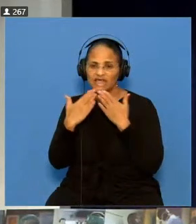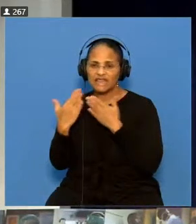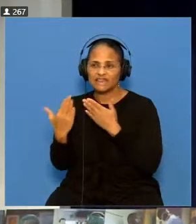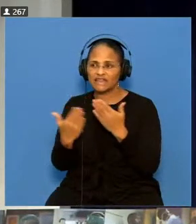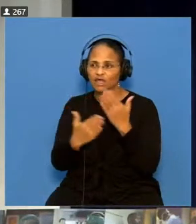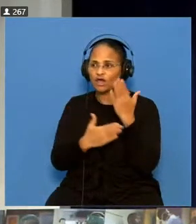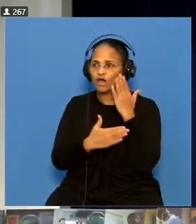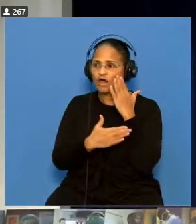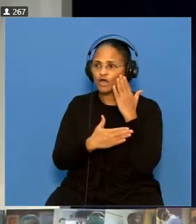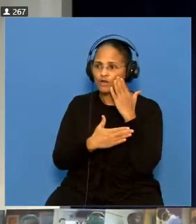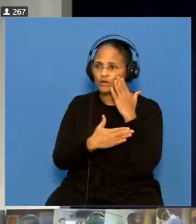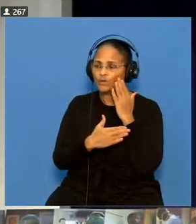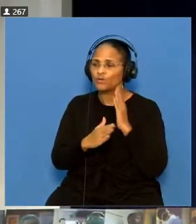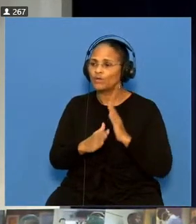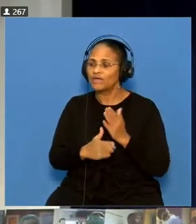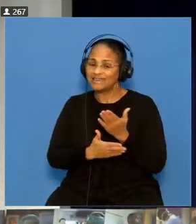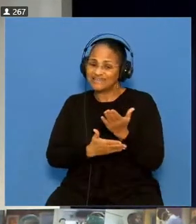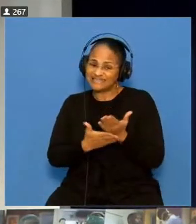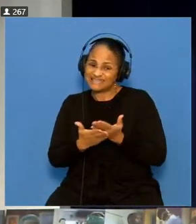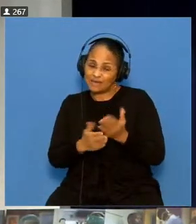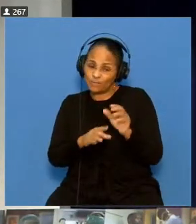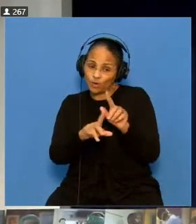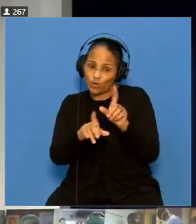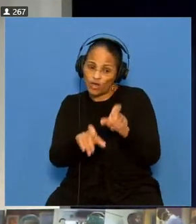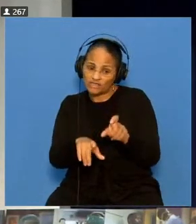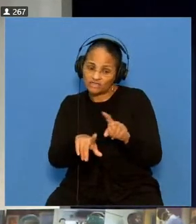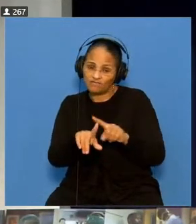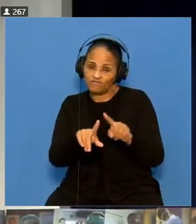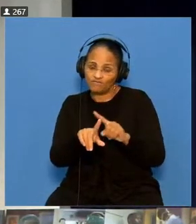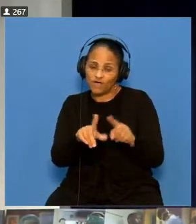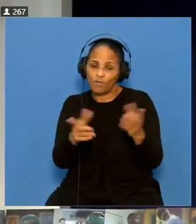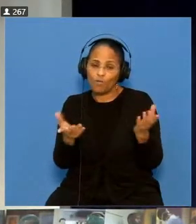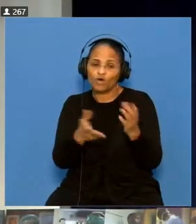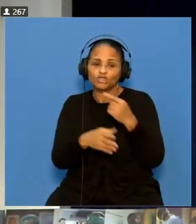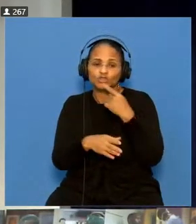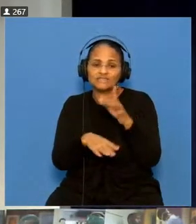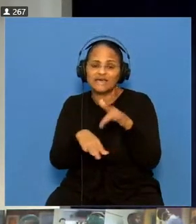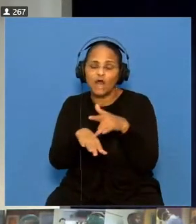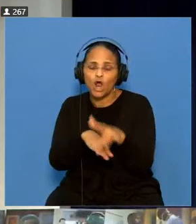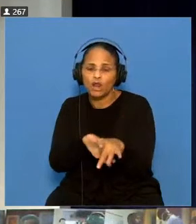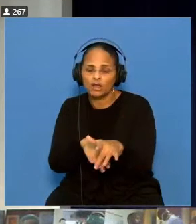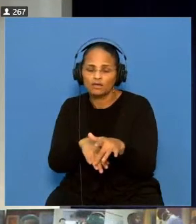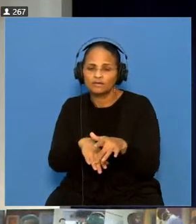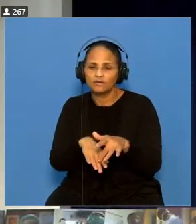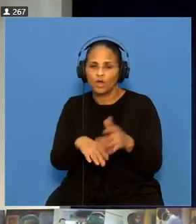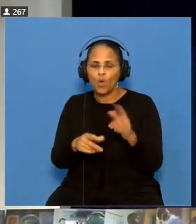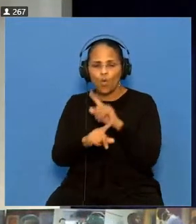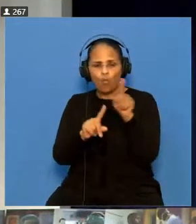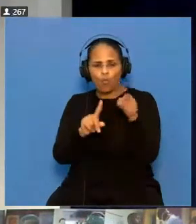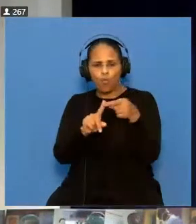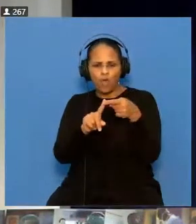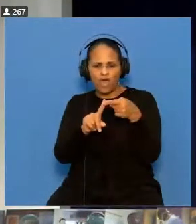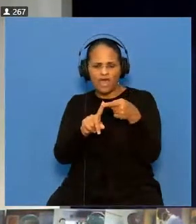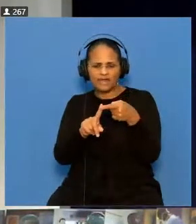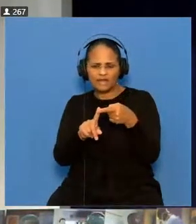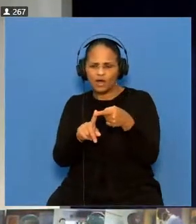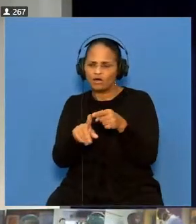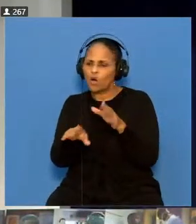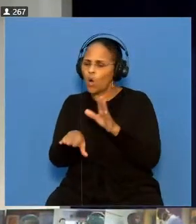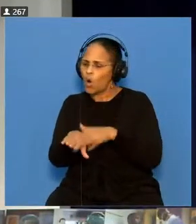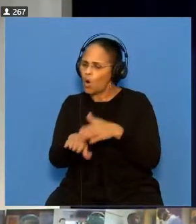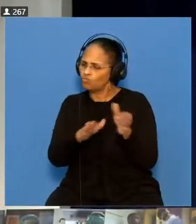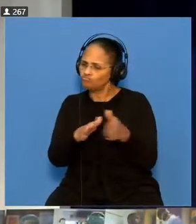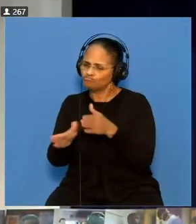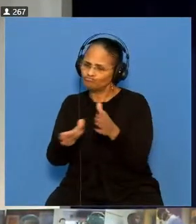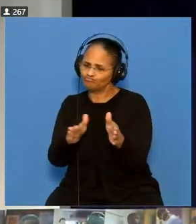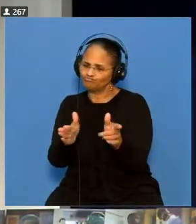I know, but there were some questions quickly from the statements that you guys said earlier. When does the curfew and all the new